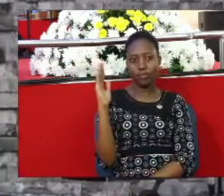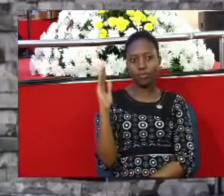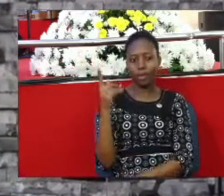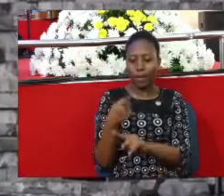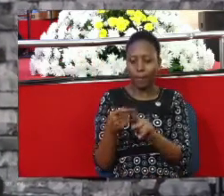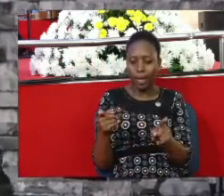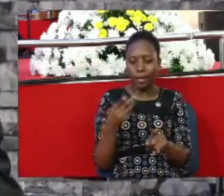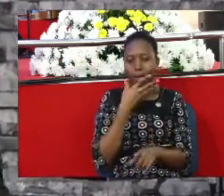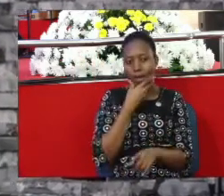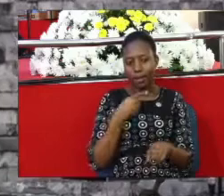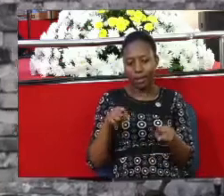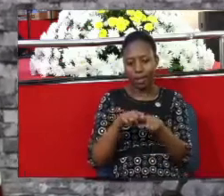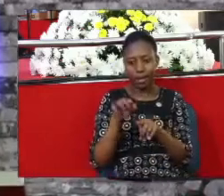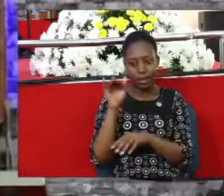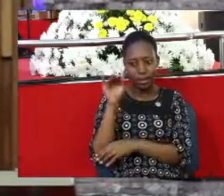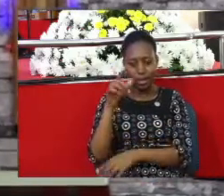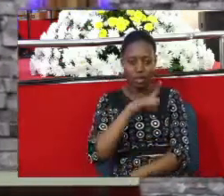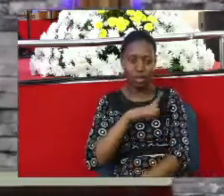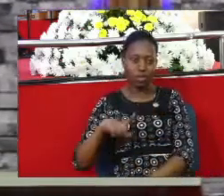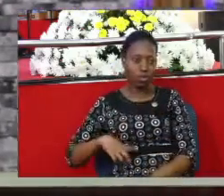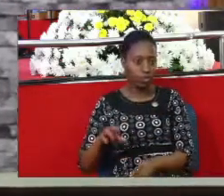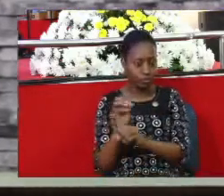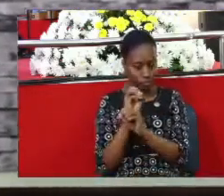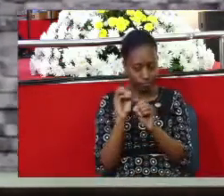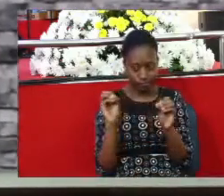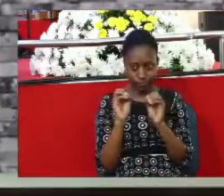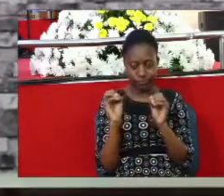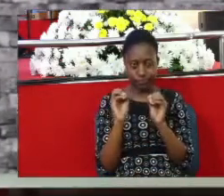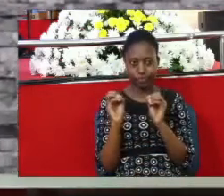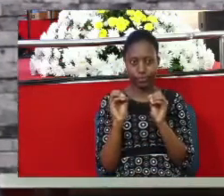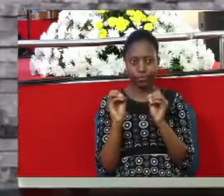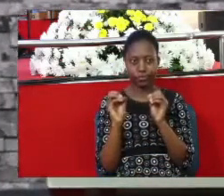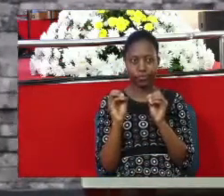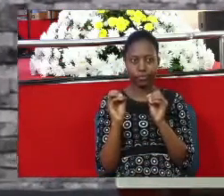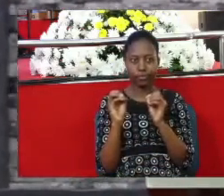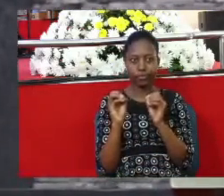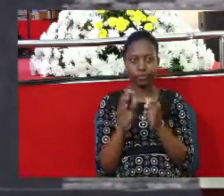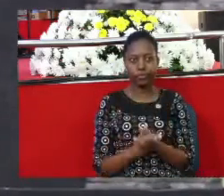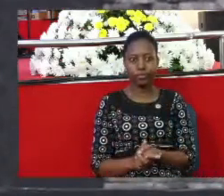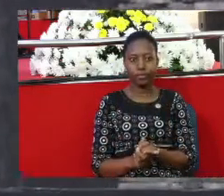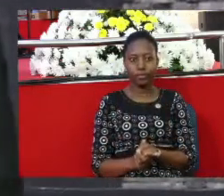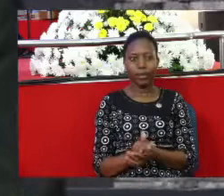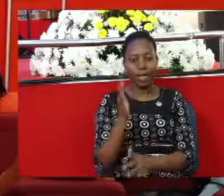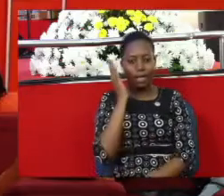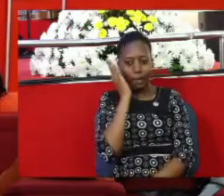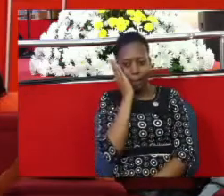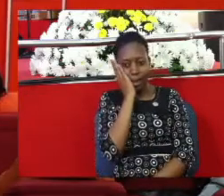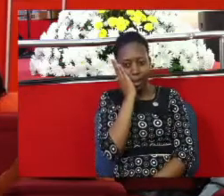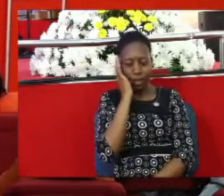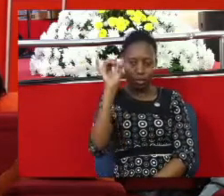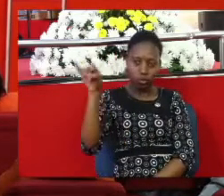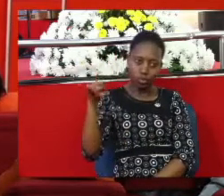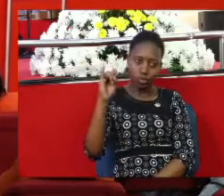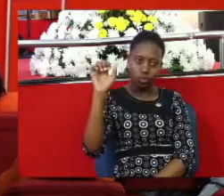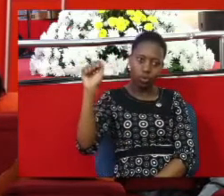names like those, but I want to believe. Huyu mama alikuwa mama ambao anapataka majina ya kupatia watoto. Na